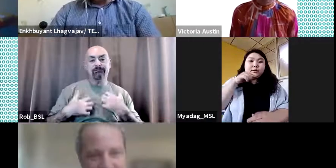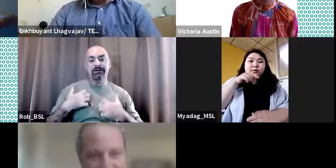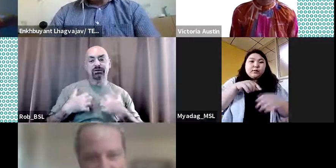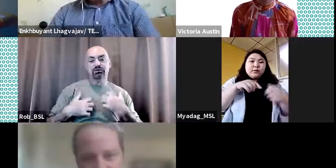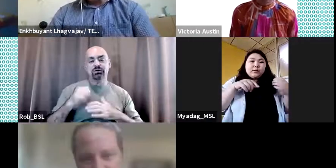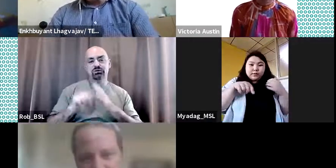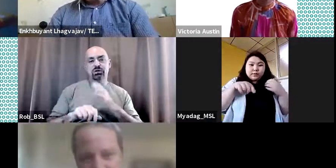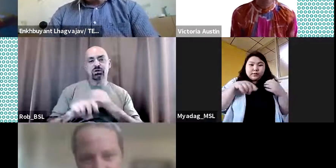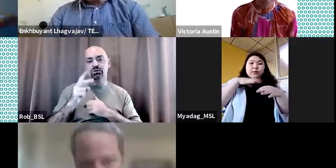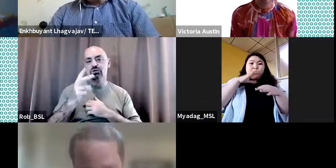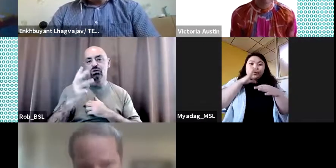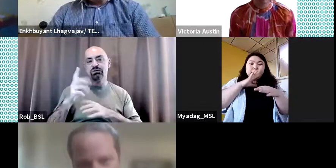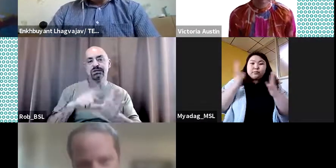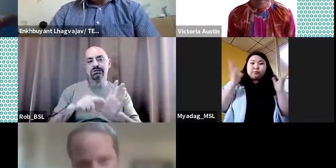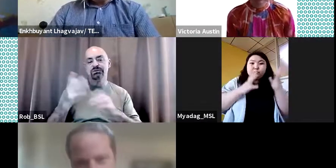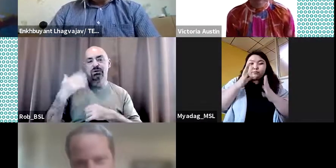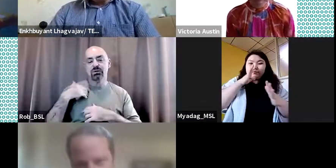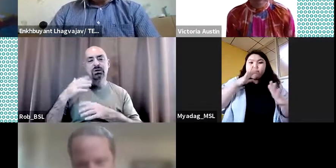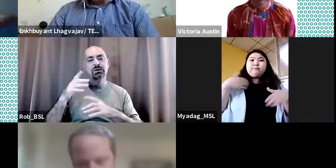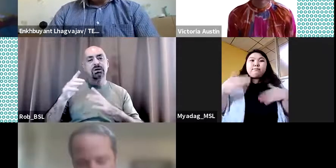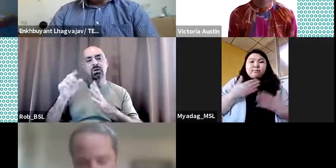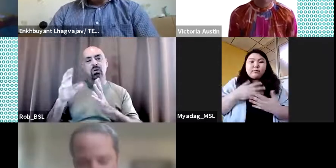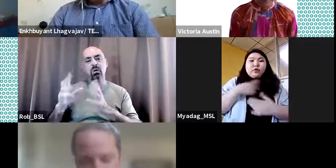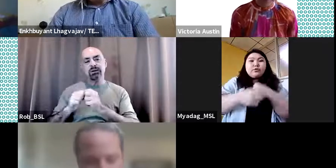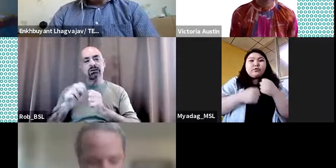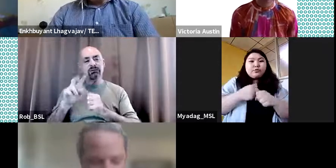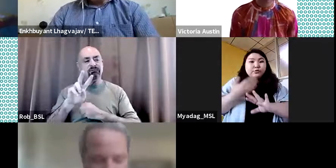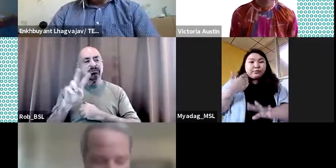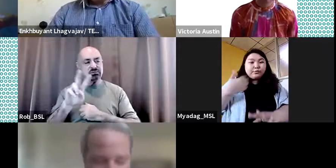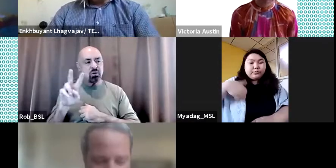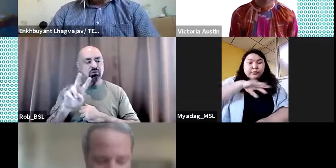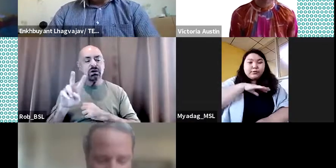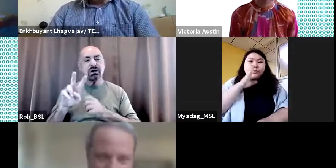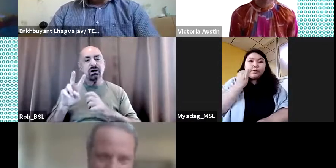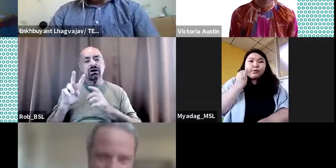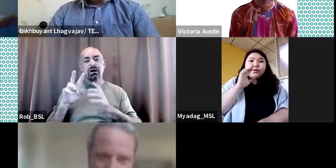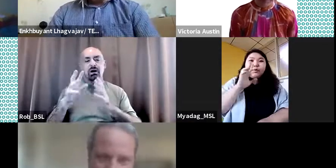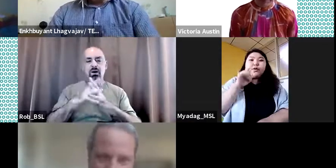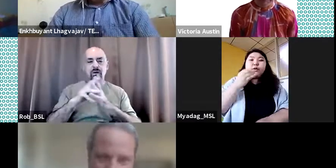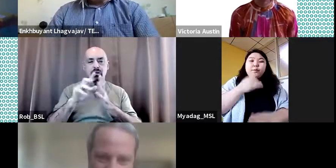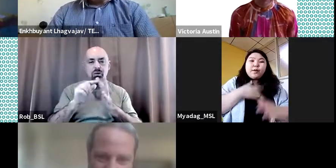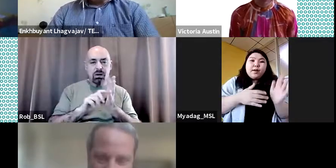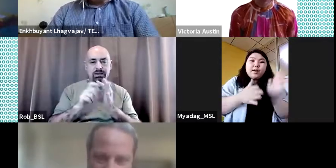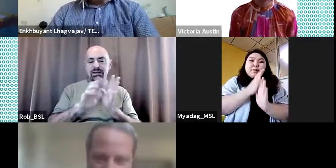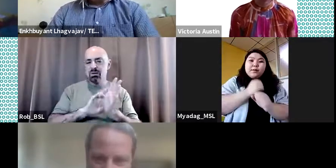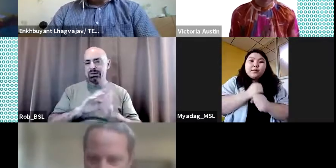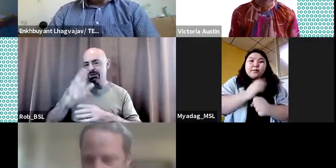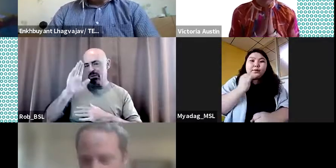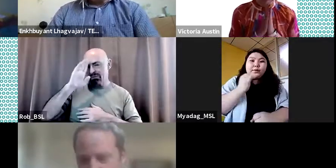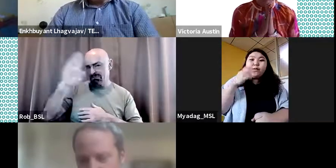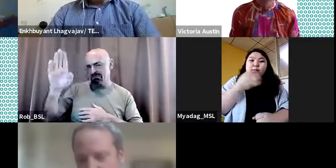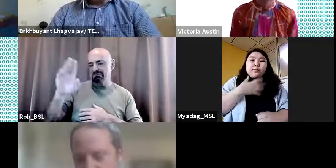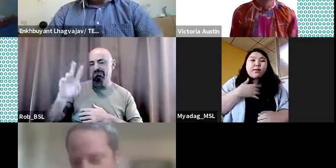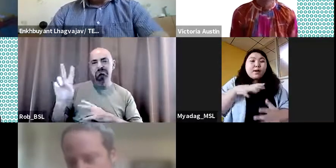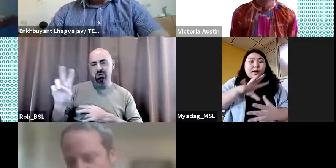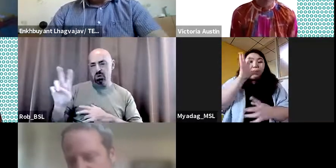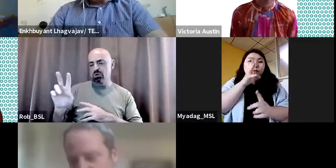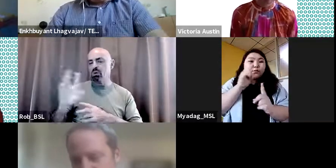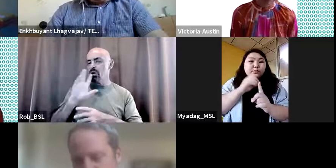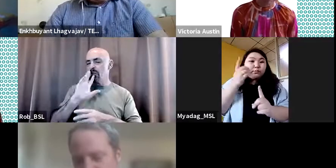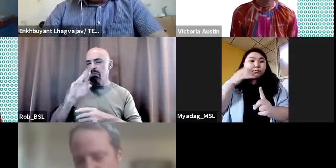with Victoria and my colleagues Wendy. That's we need to salute here because she was also part of